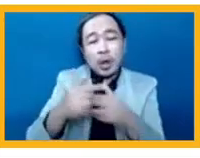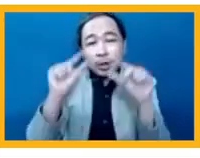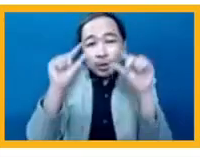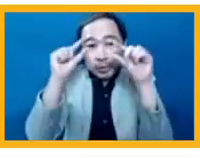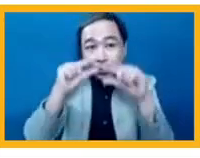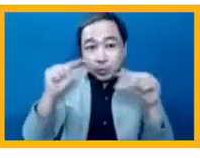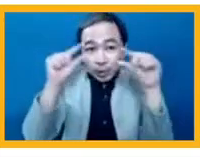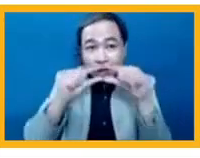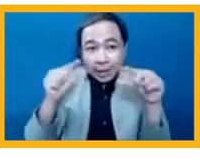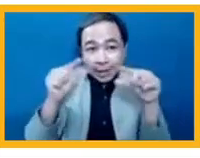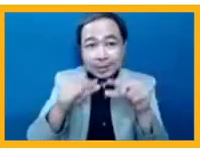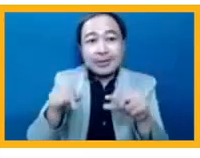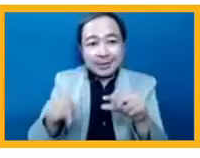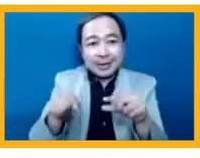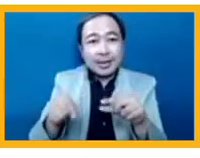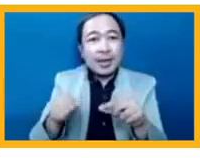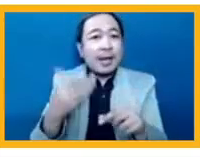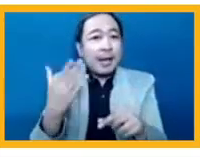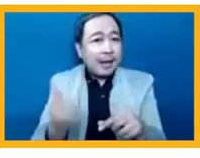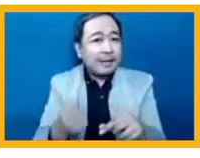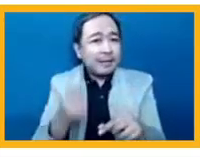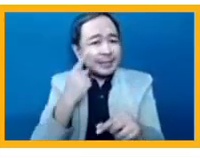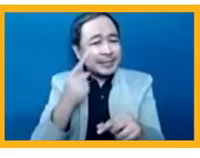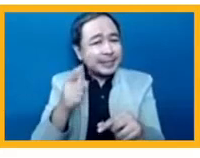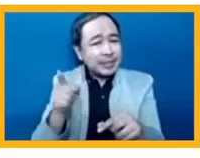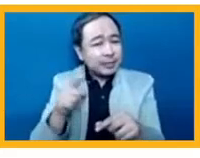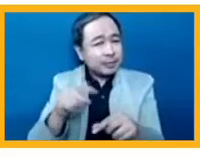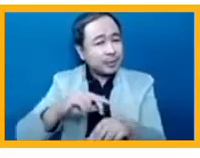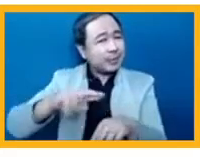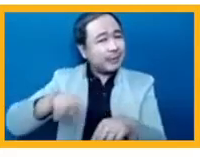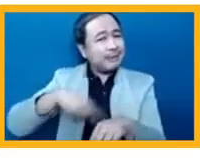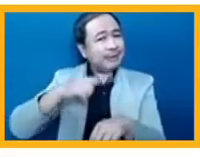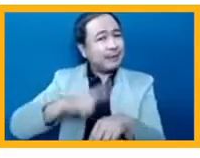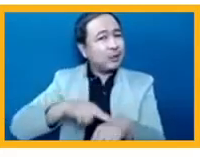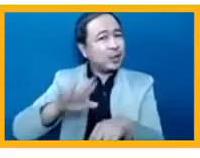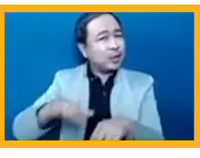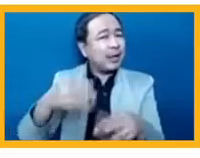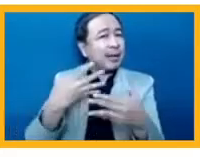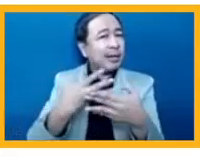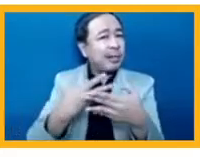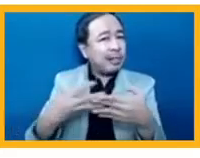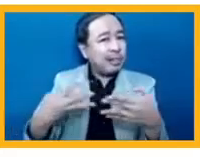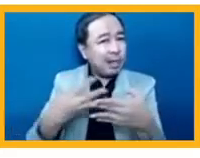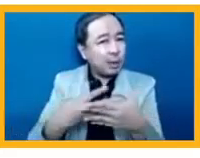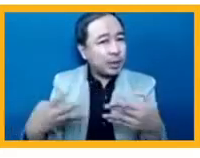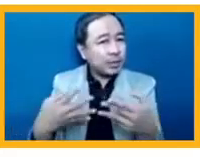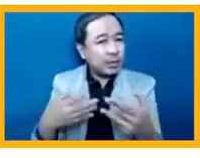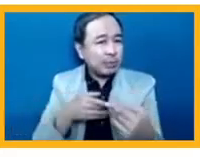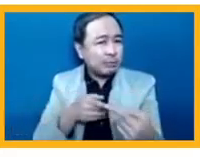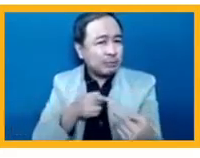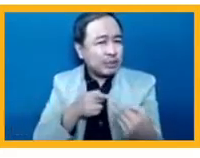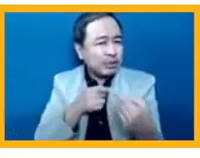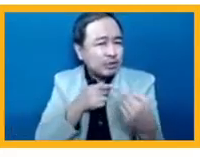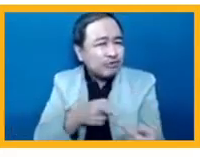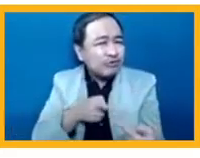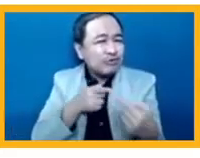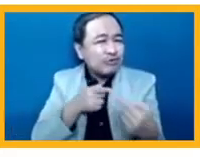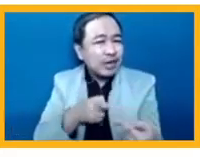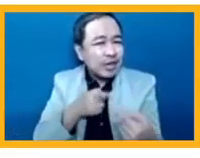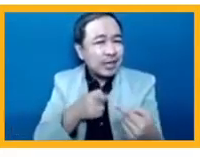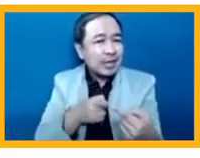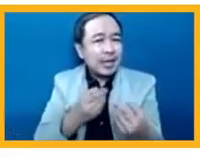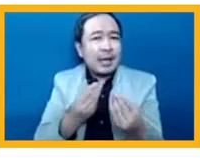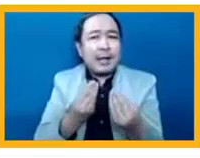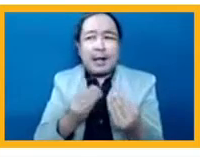the learner's native language when they struggle, and rewards them when they do well, all on the learner's local device.